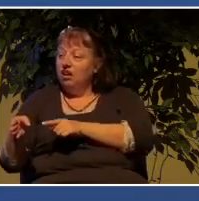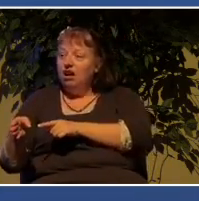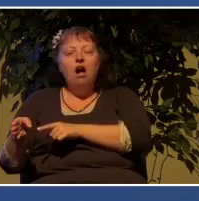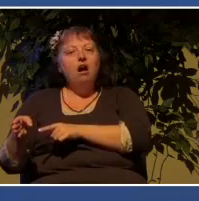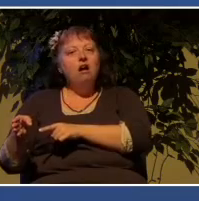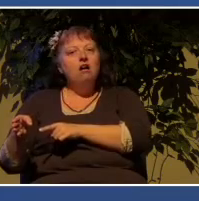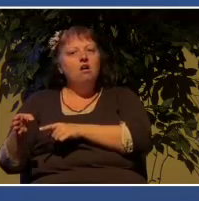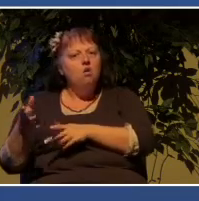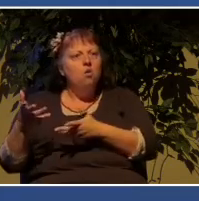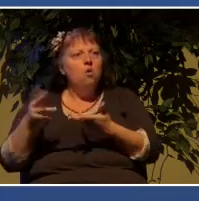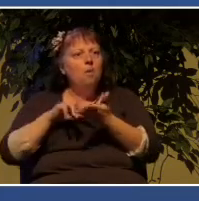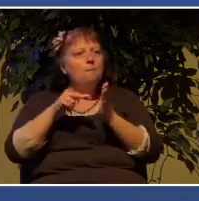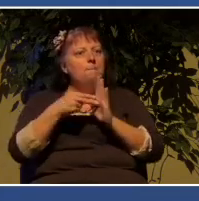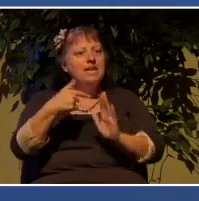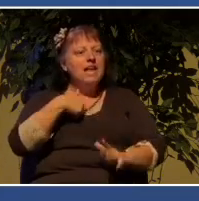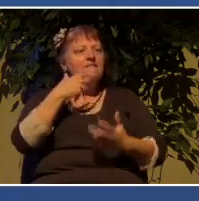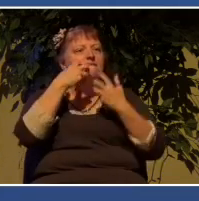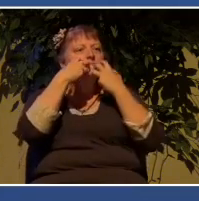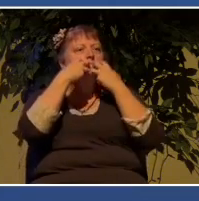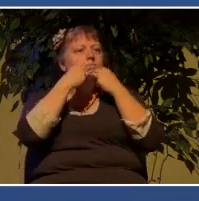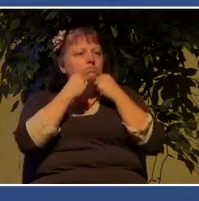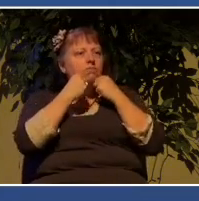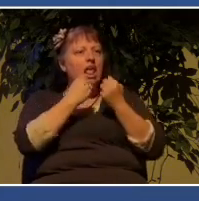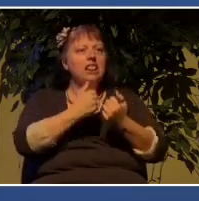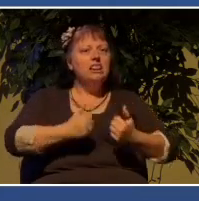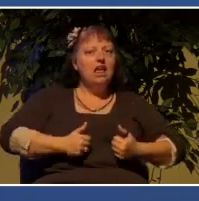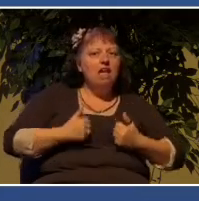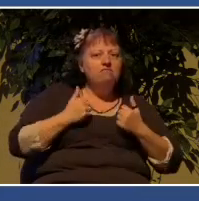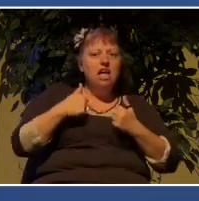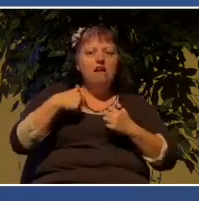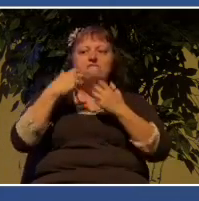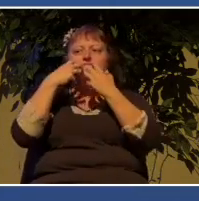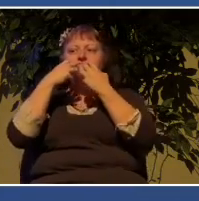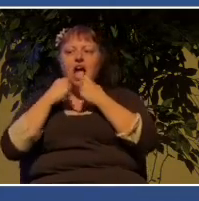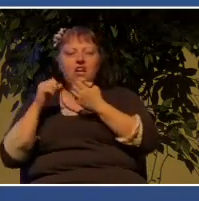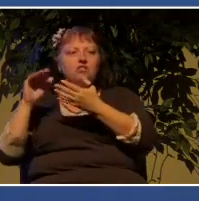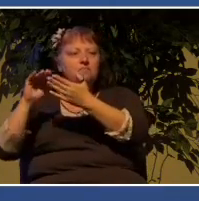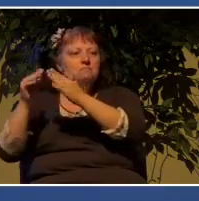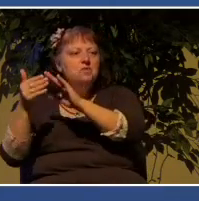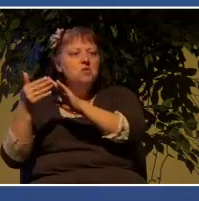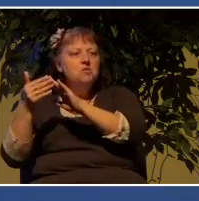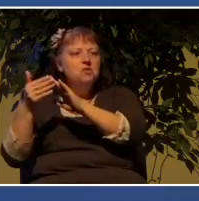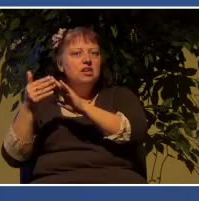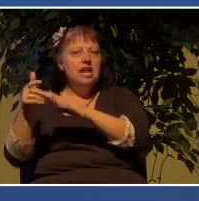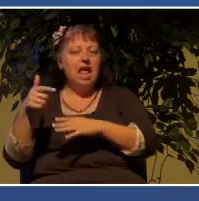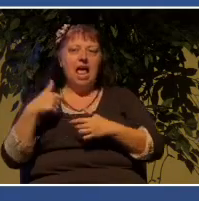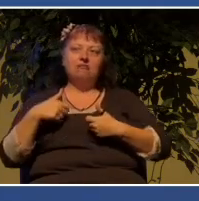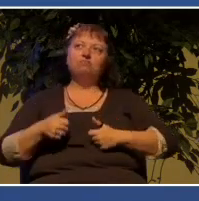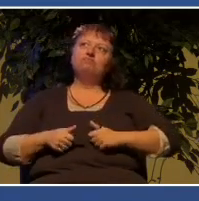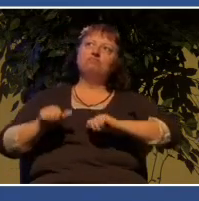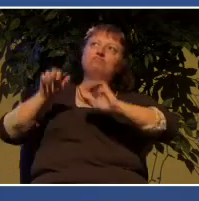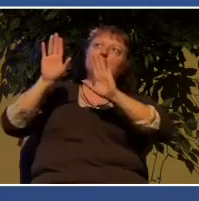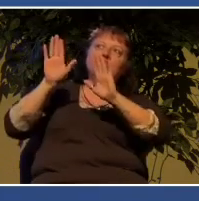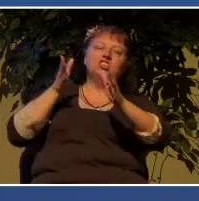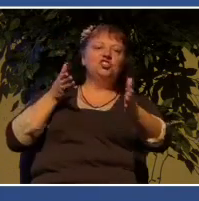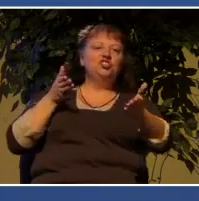in community and I want to give myself in service to God's